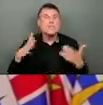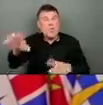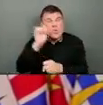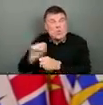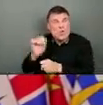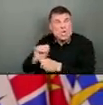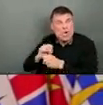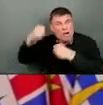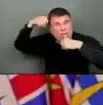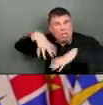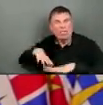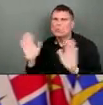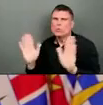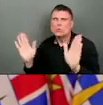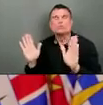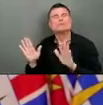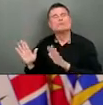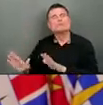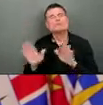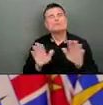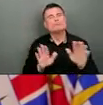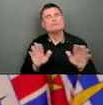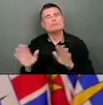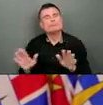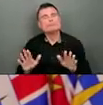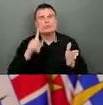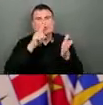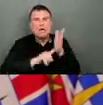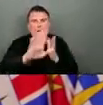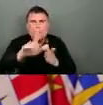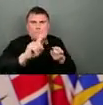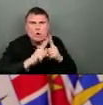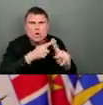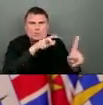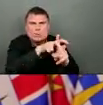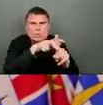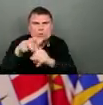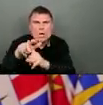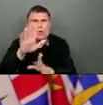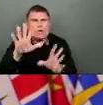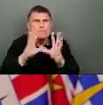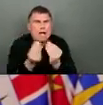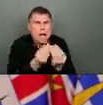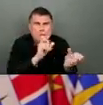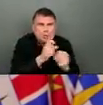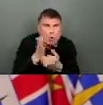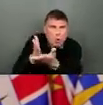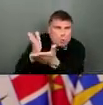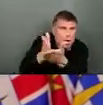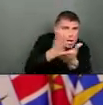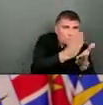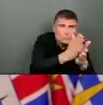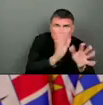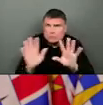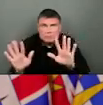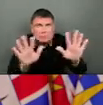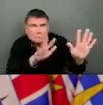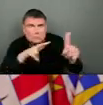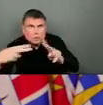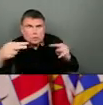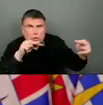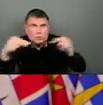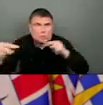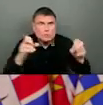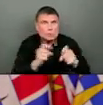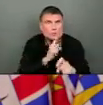this pandemic that we care about our communities and the people that are in our communities, and this is an important time as well to